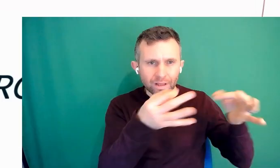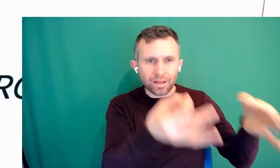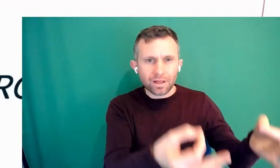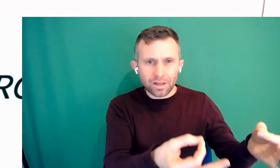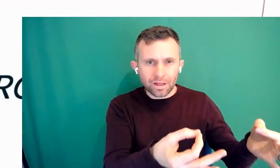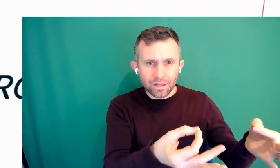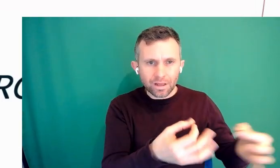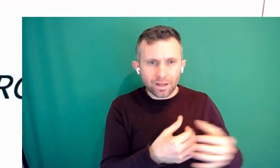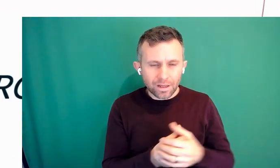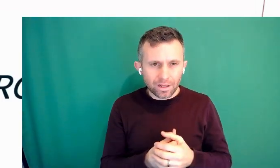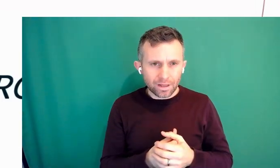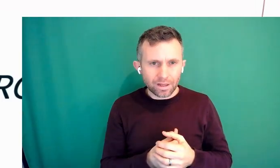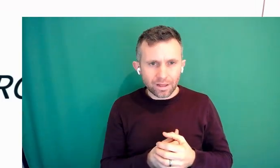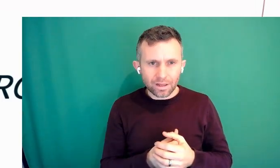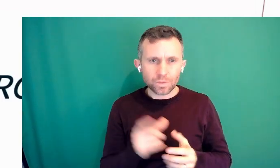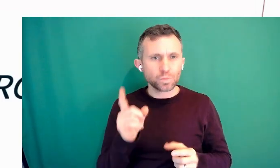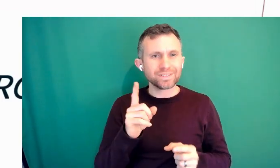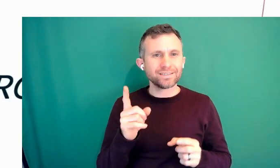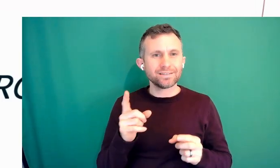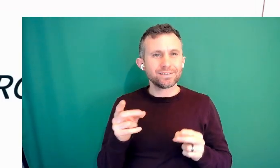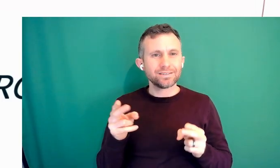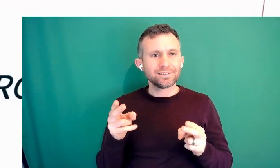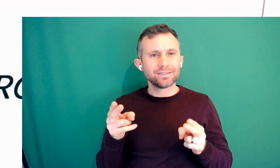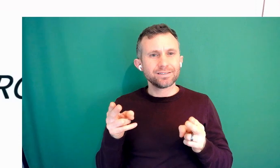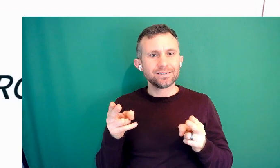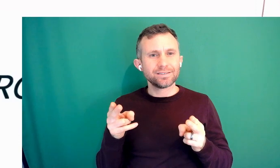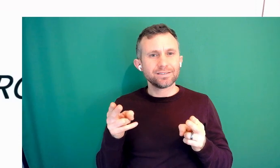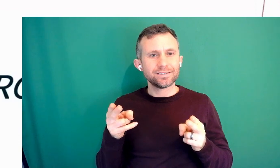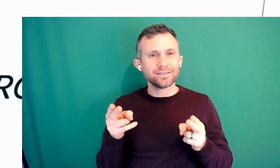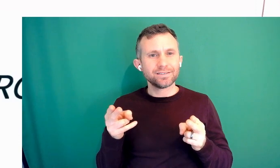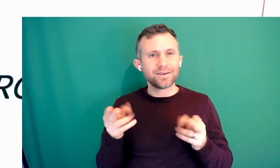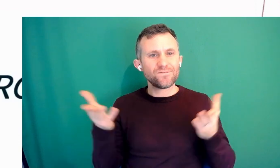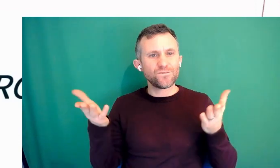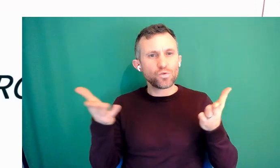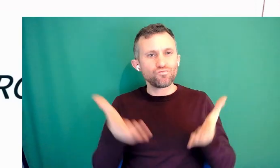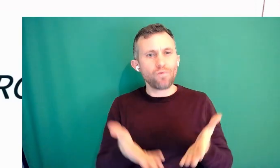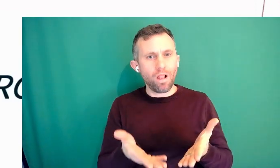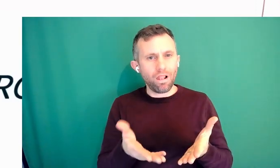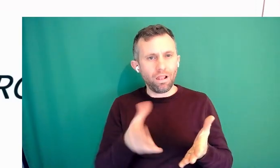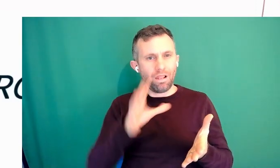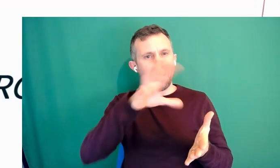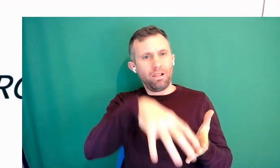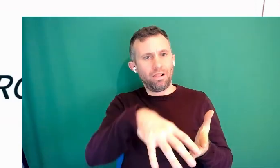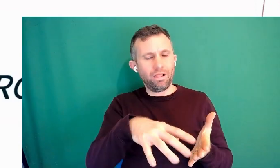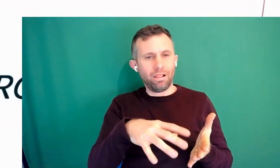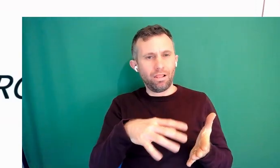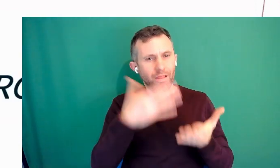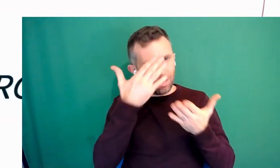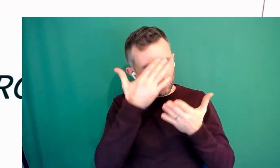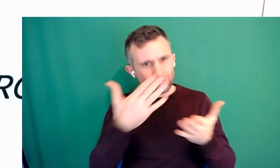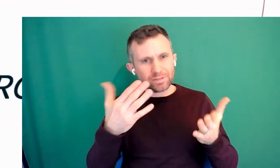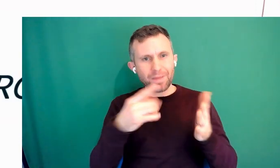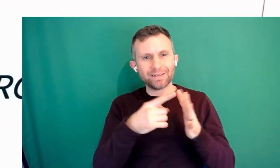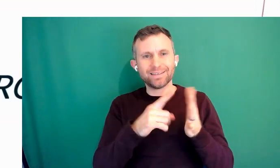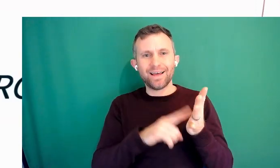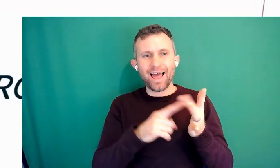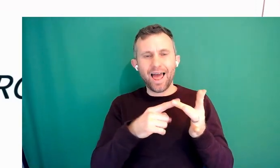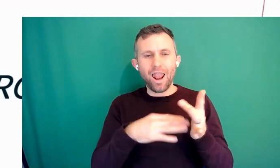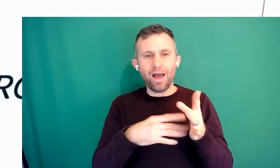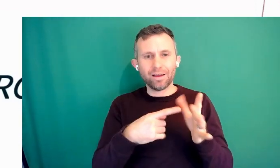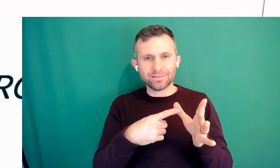figure on the right, it sits in St. Pancras Old Churchyard, previously St. Giles in the